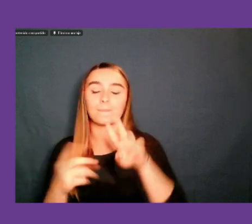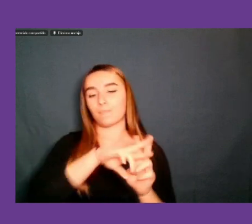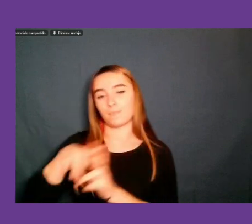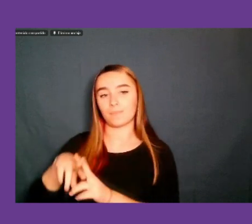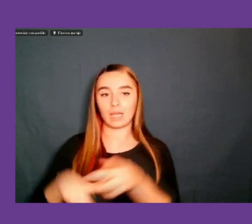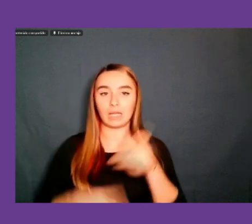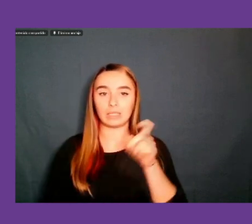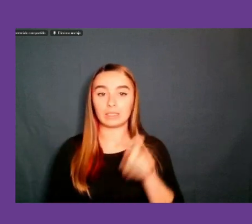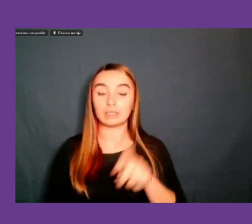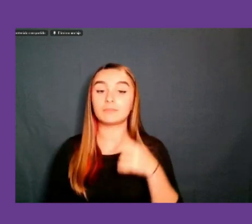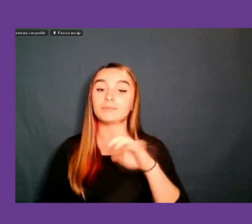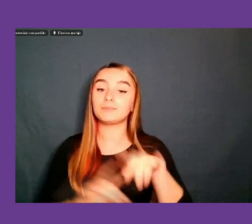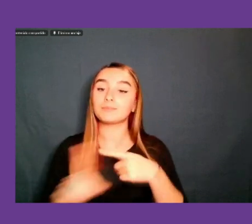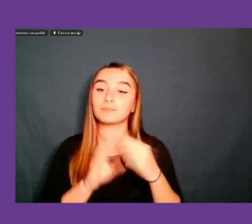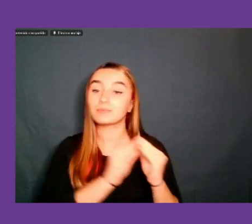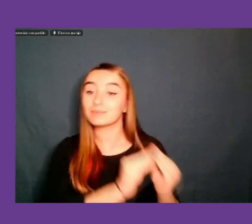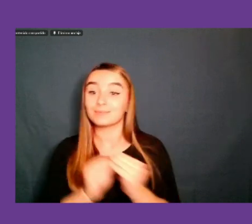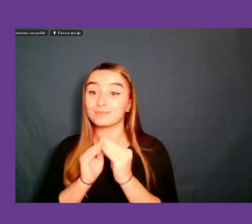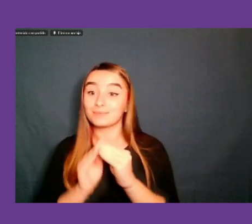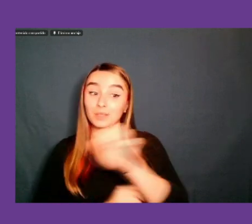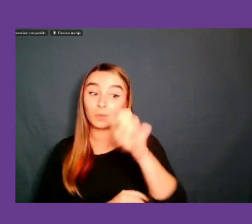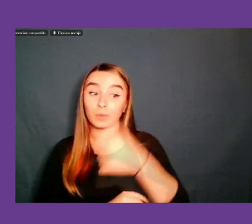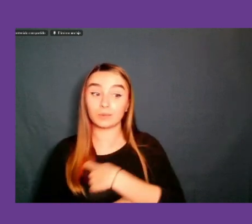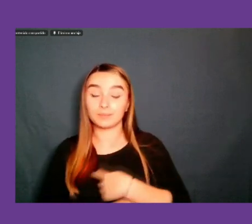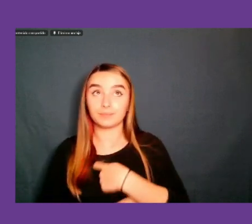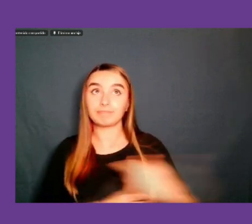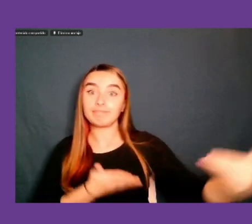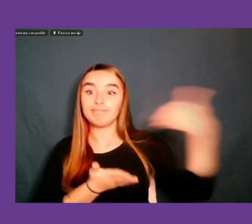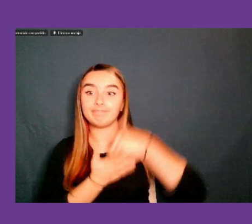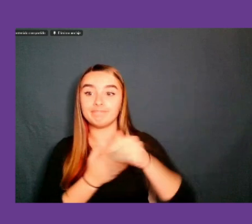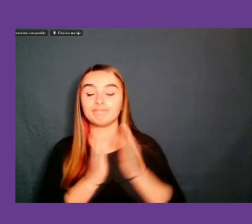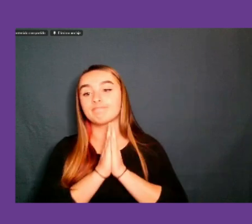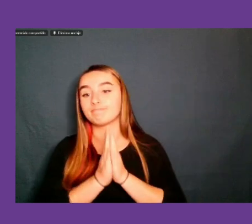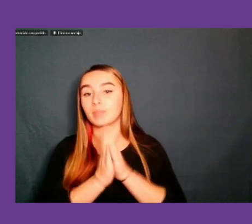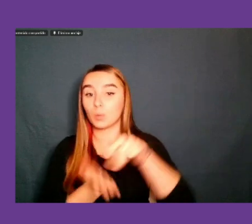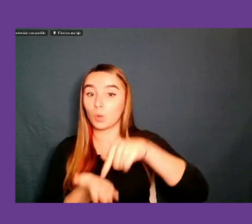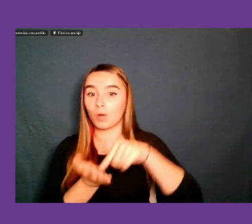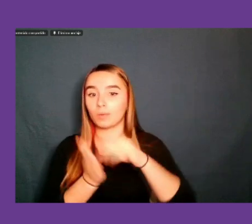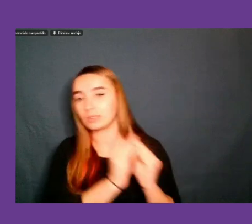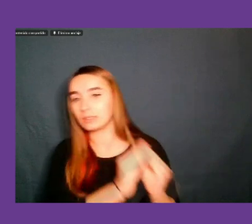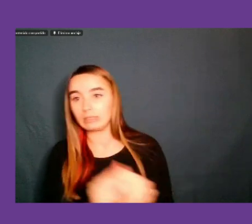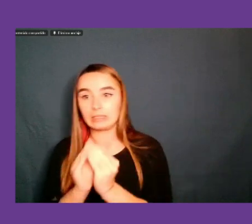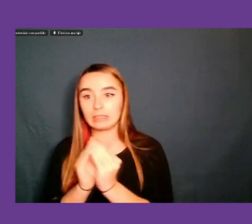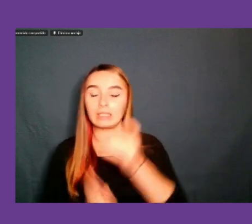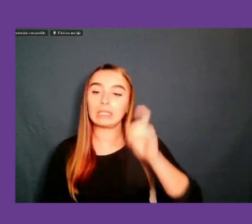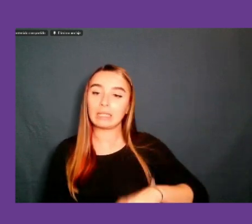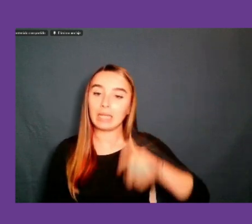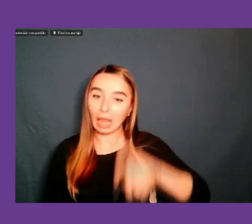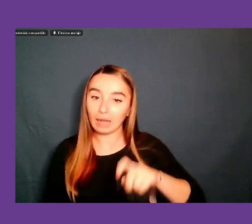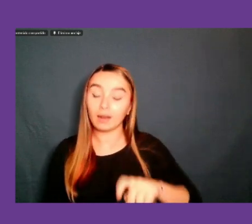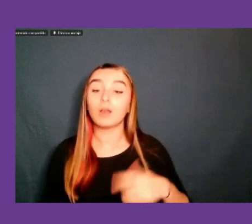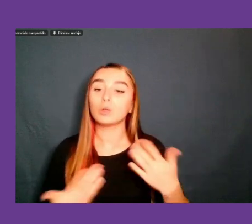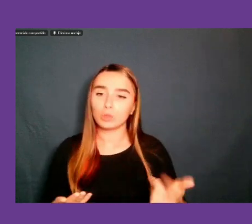standardization request launched by the European Commission asks to harmonize requirements. And so we still